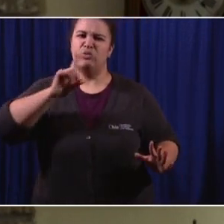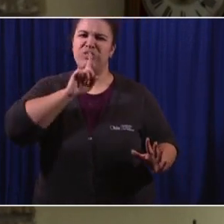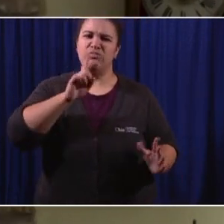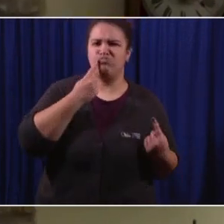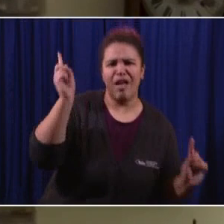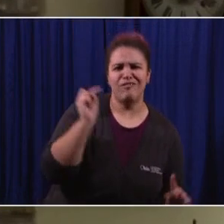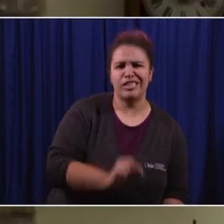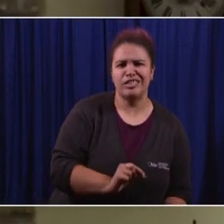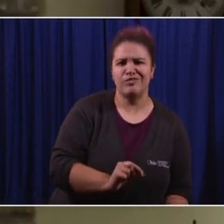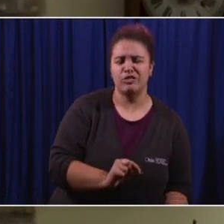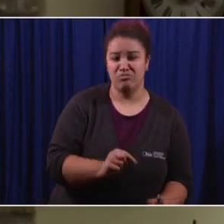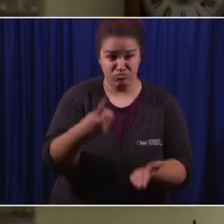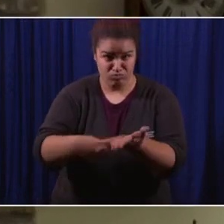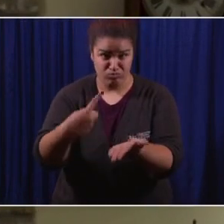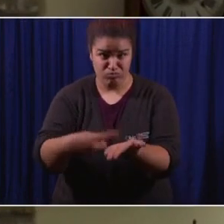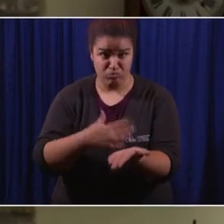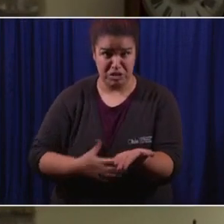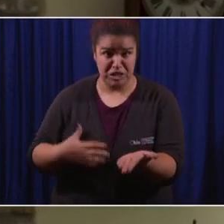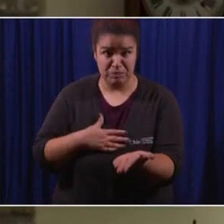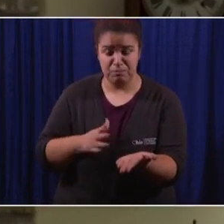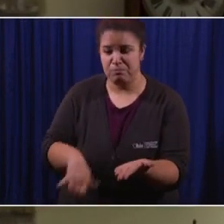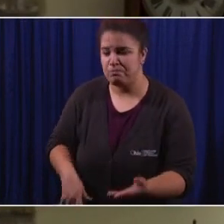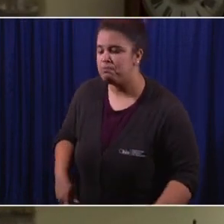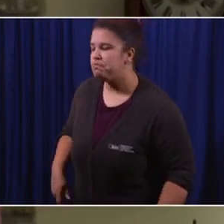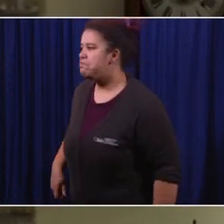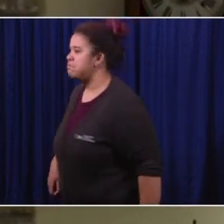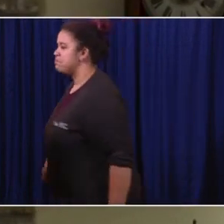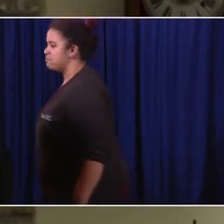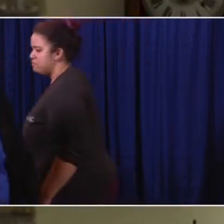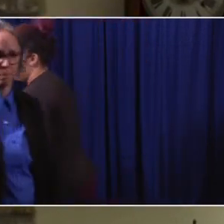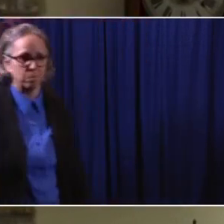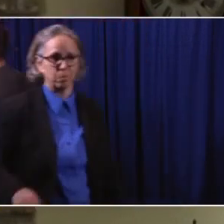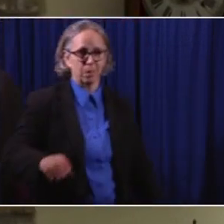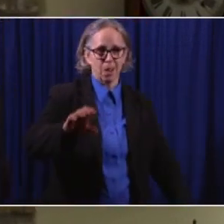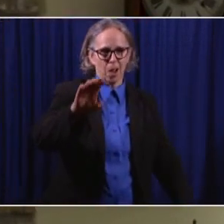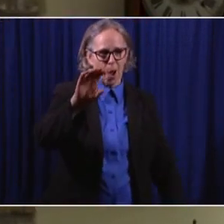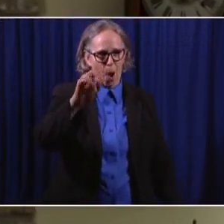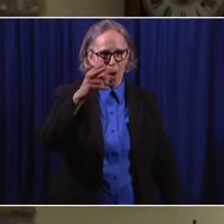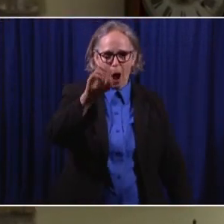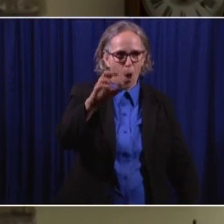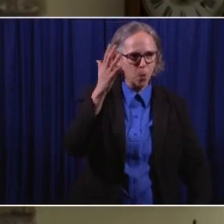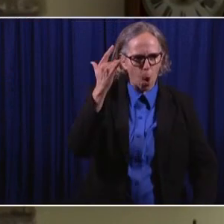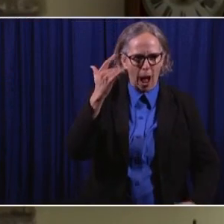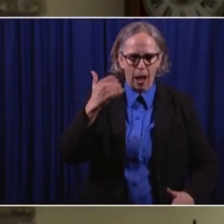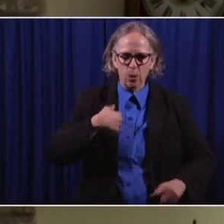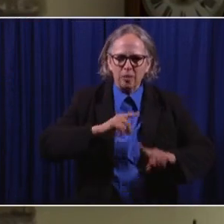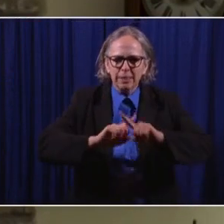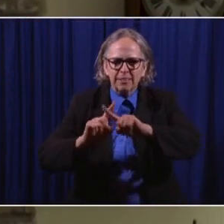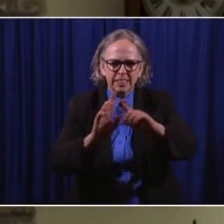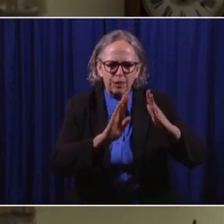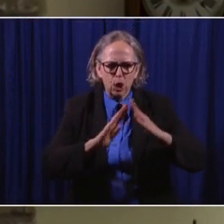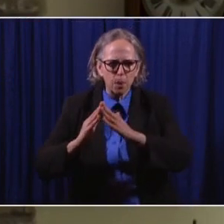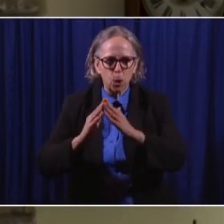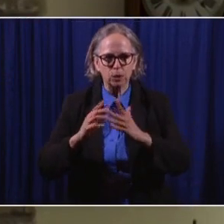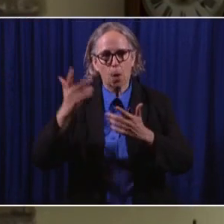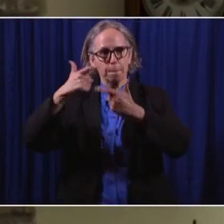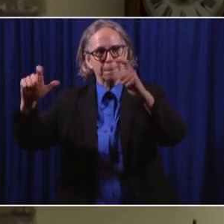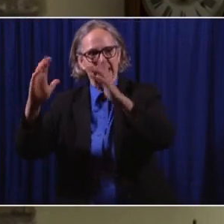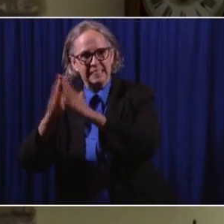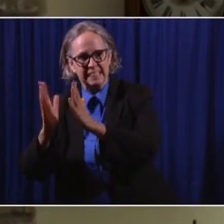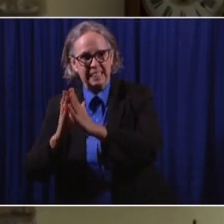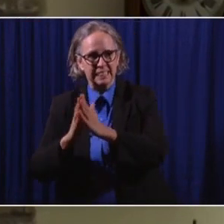Well, one of the great things about Ohio is we have many different communities. We have our Appalachian communities, we have our cities, we have our suburbs,